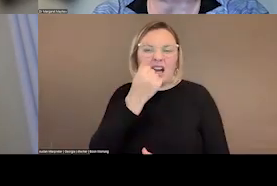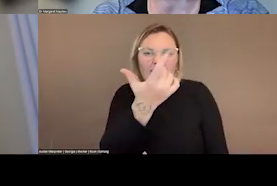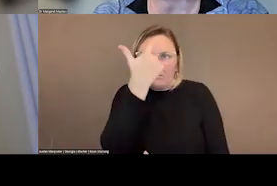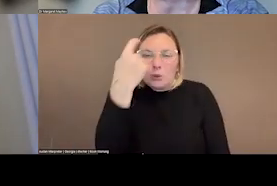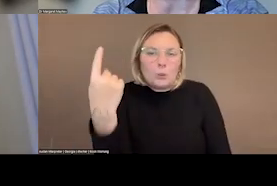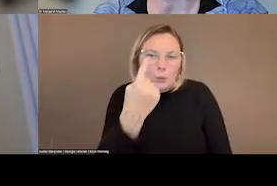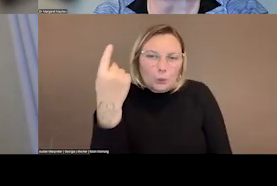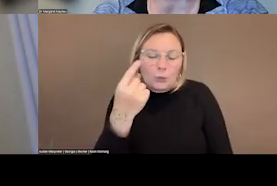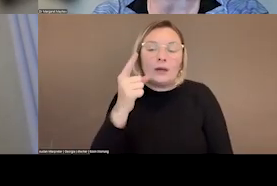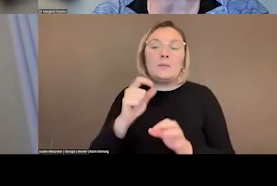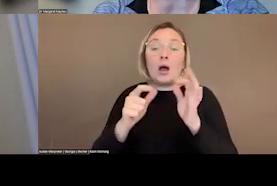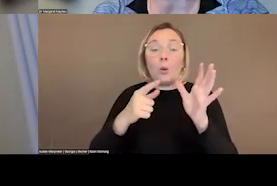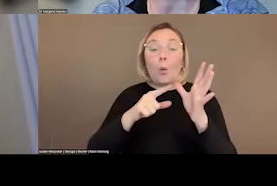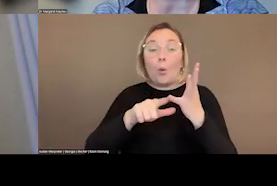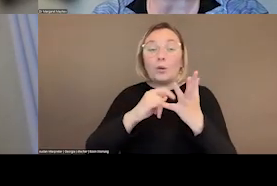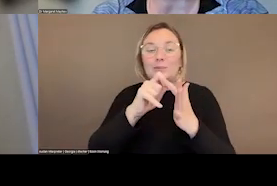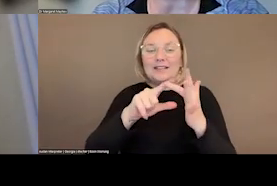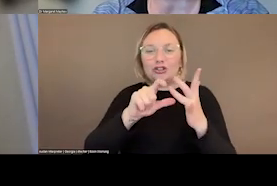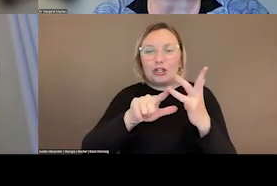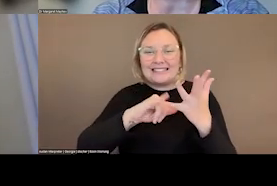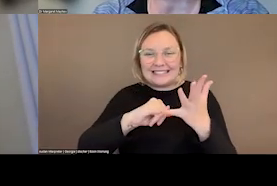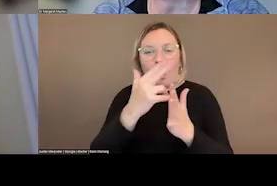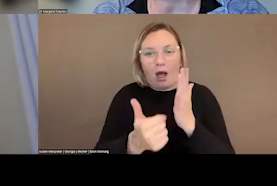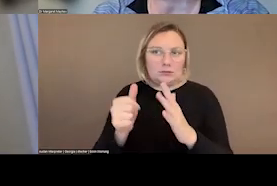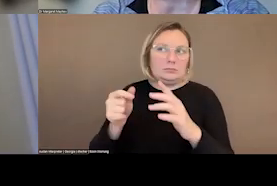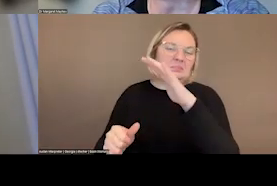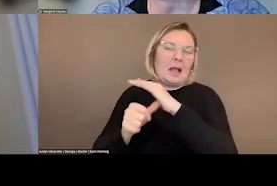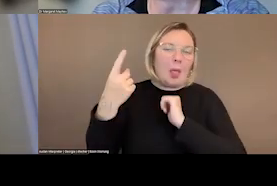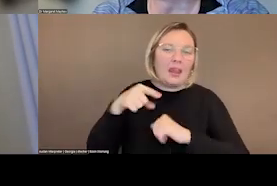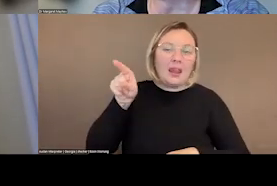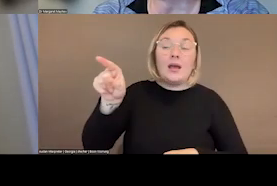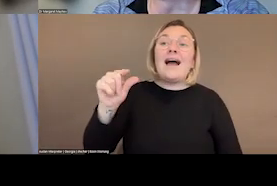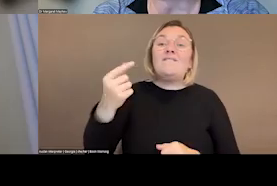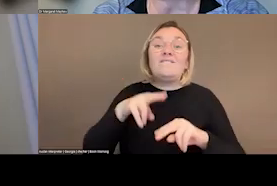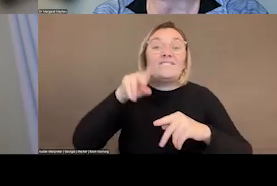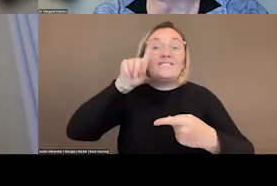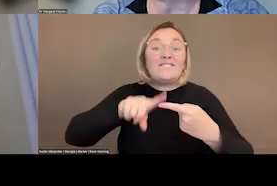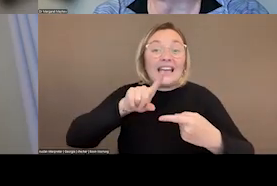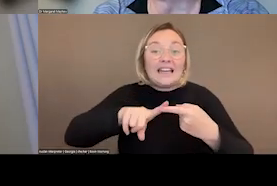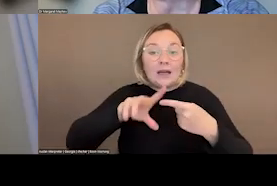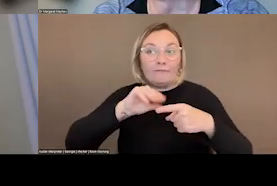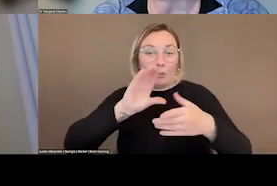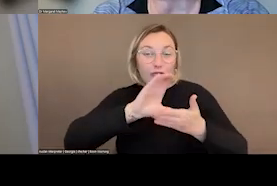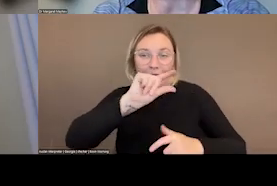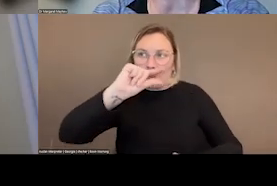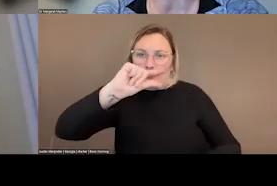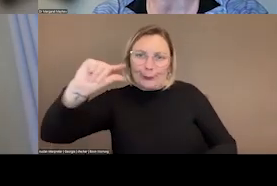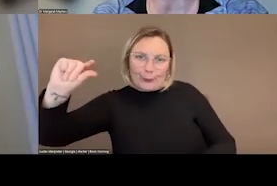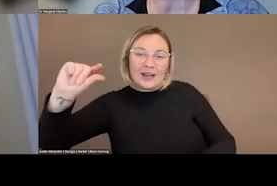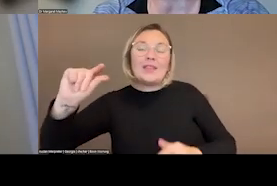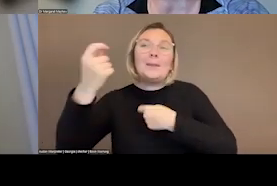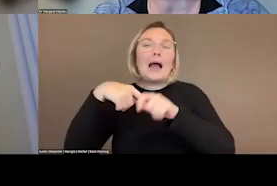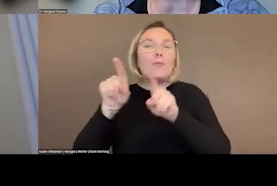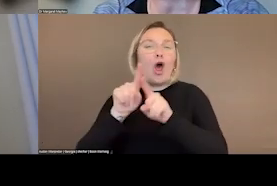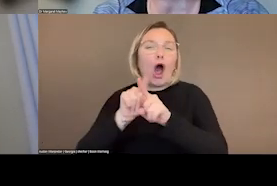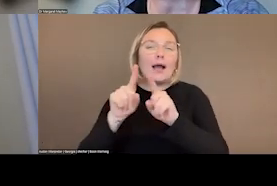but like Auspicious Arts is the main one. And they take a small fee from the grant funds and they act as the taxable sort of,